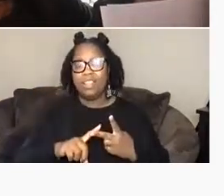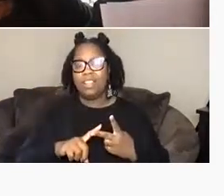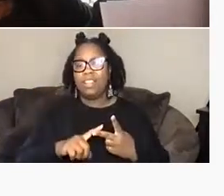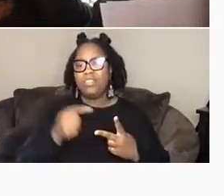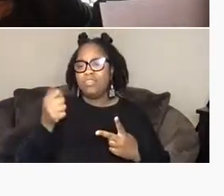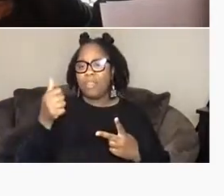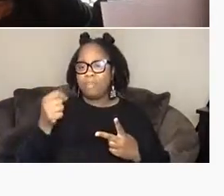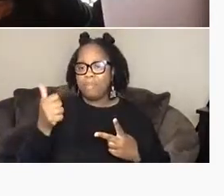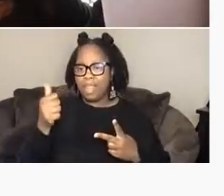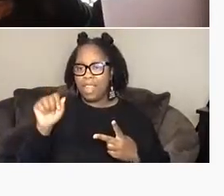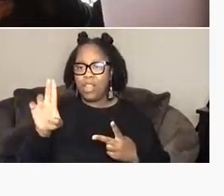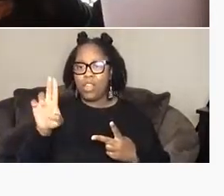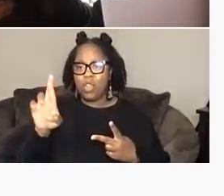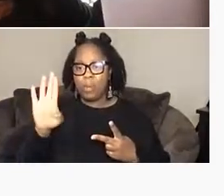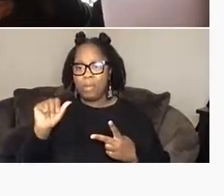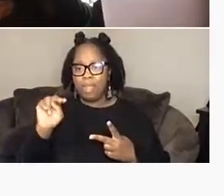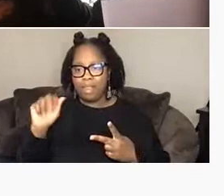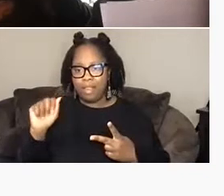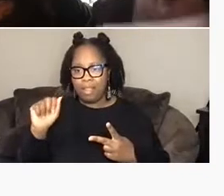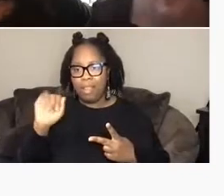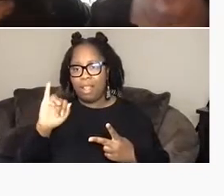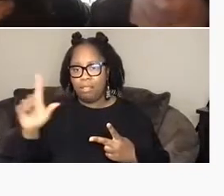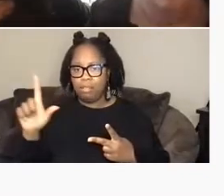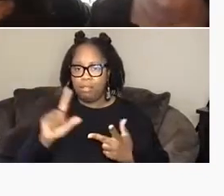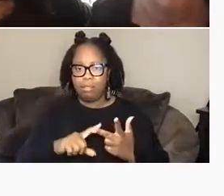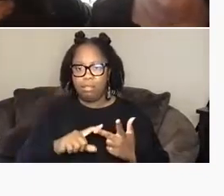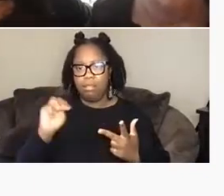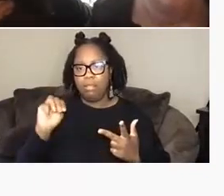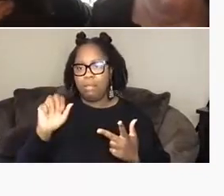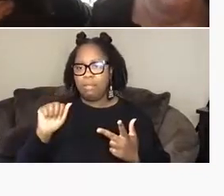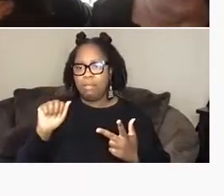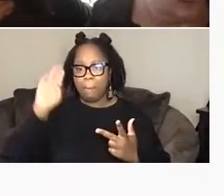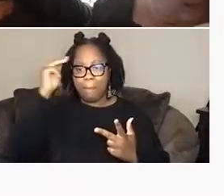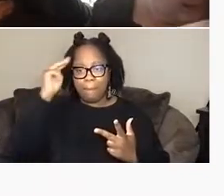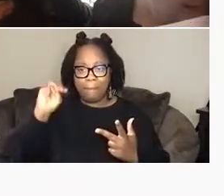in Urbana, Illinois, and in Madison, Wisconsin.